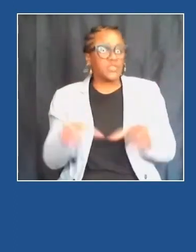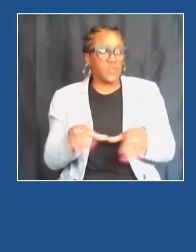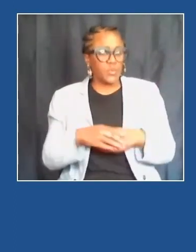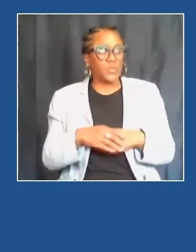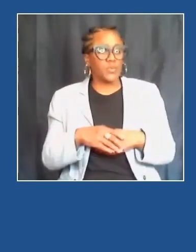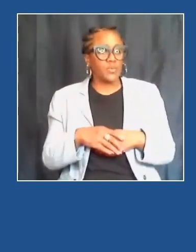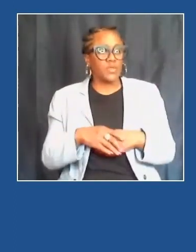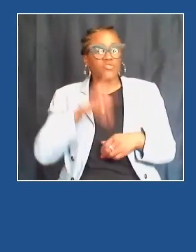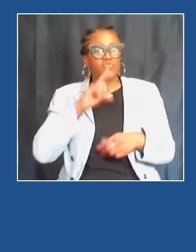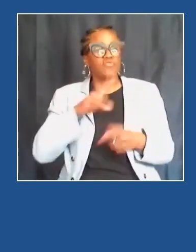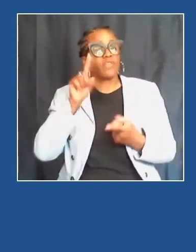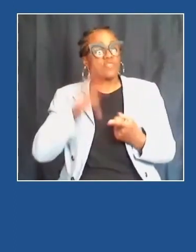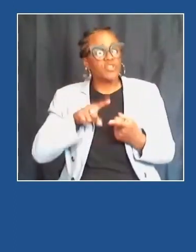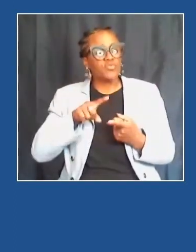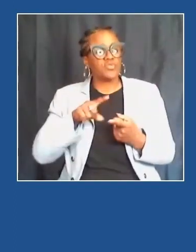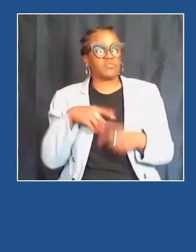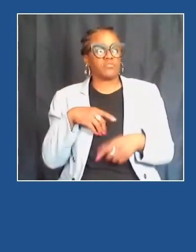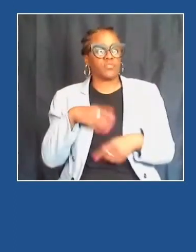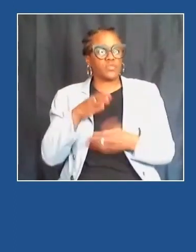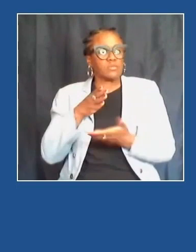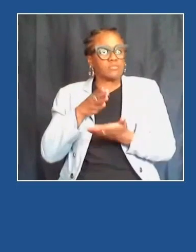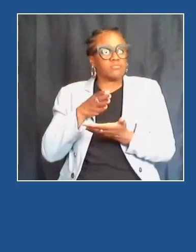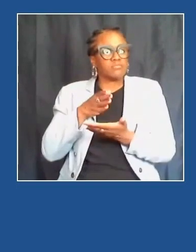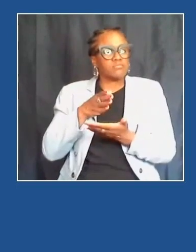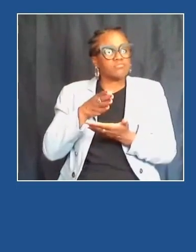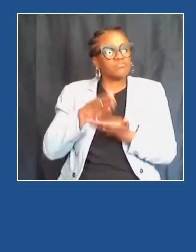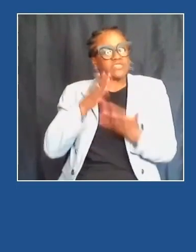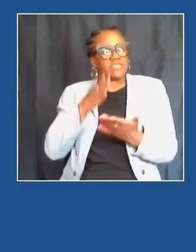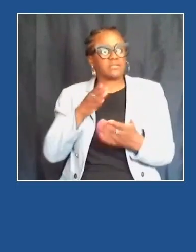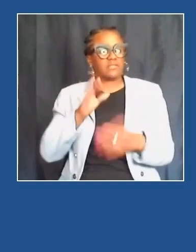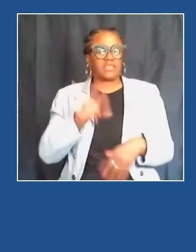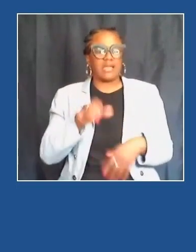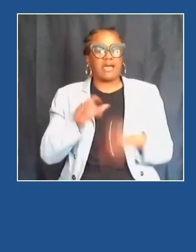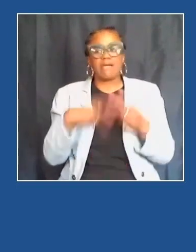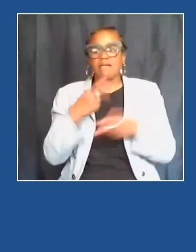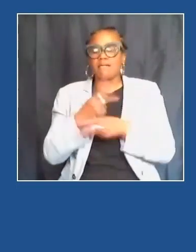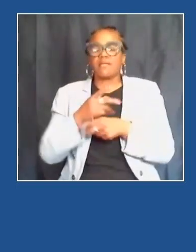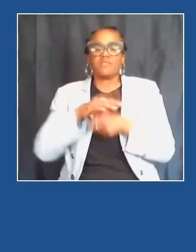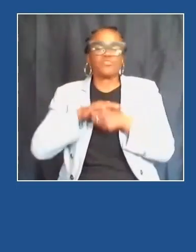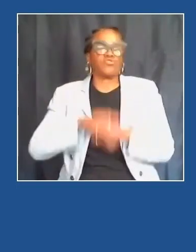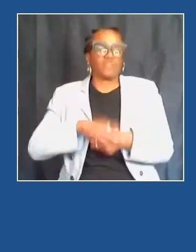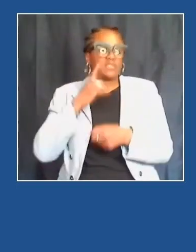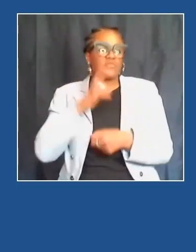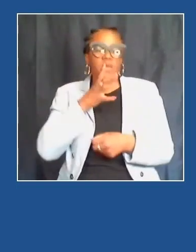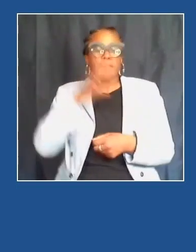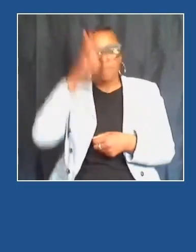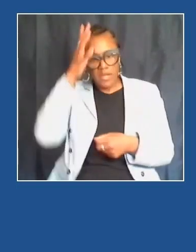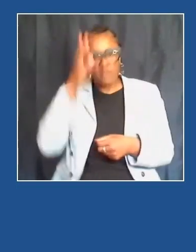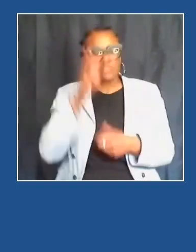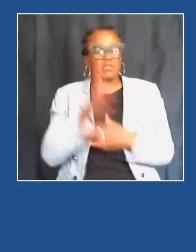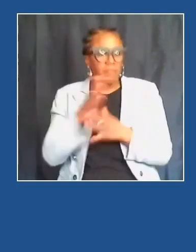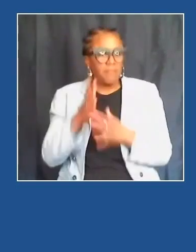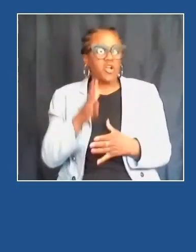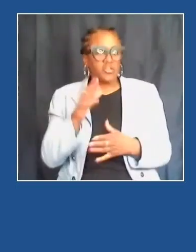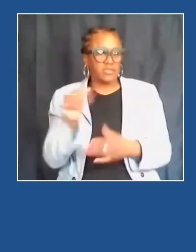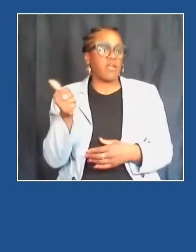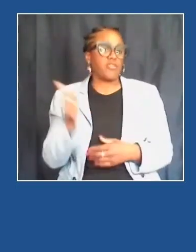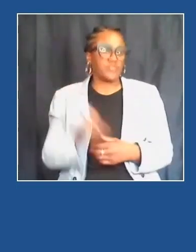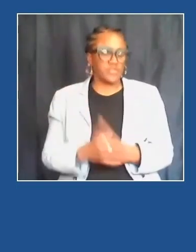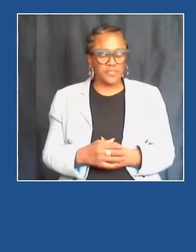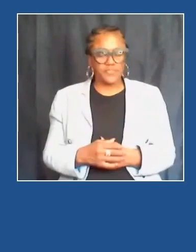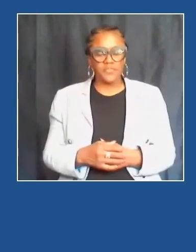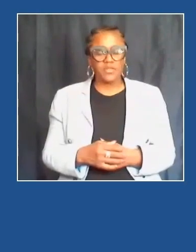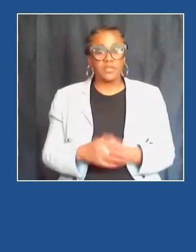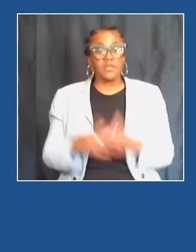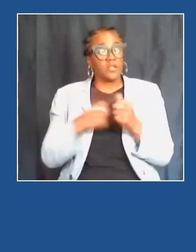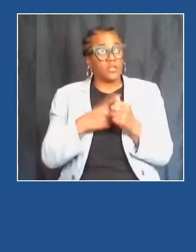to reduce or prevent this kind of distress for parents, partners, and others. The first